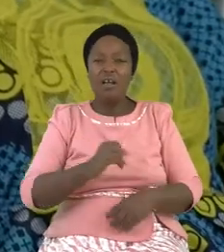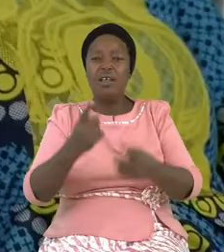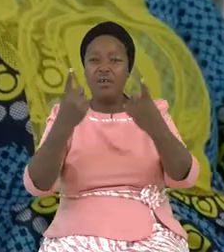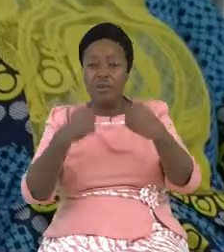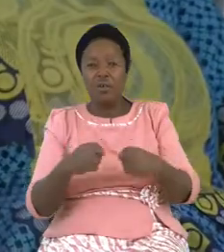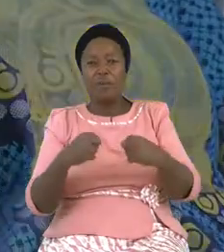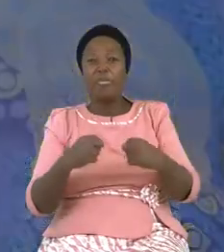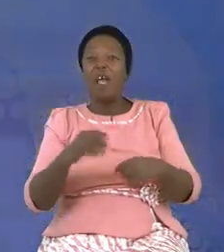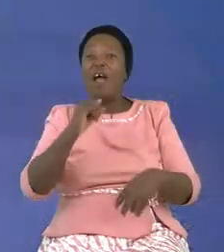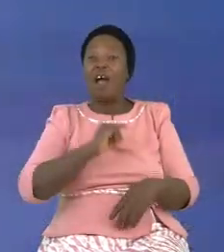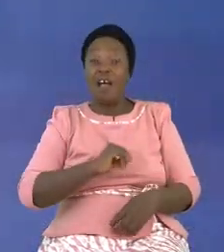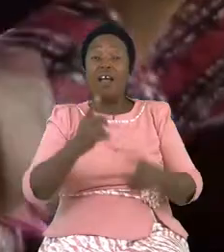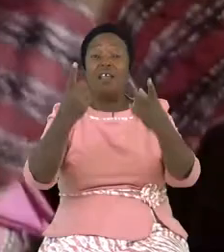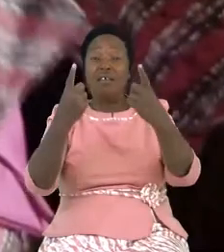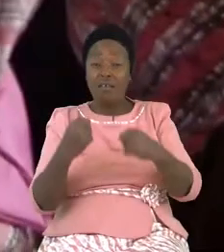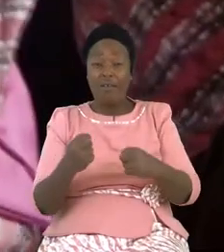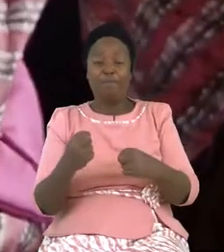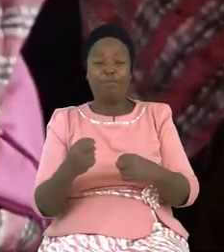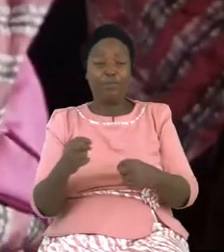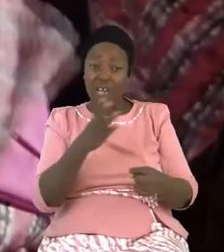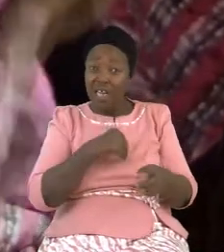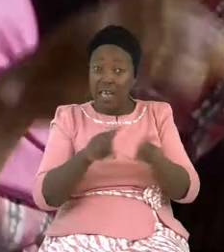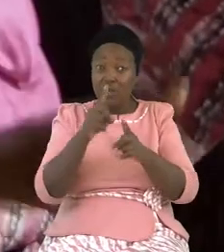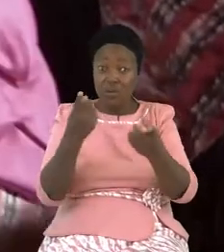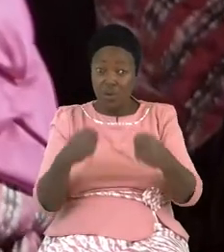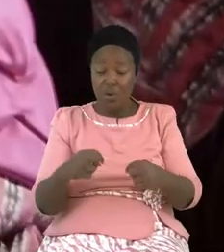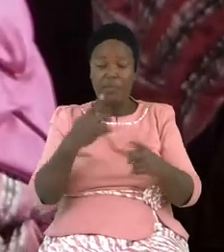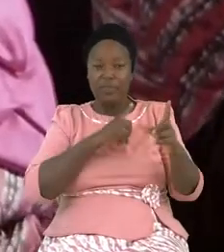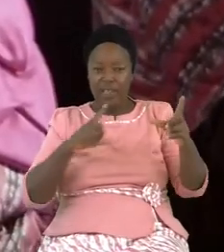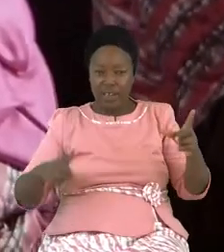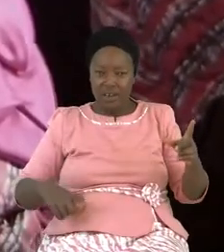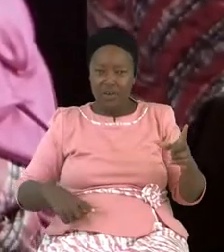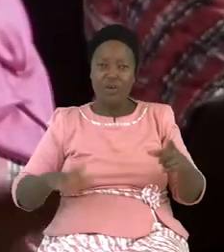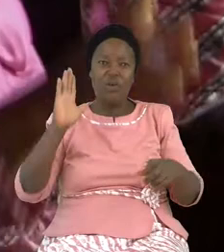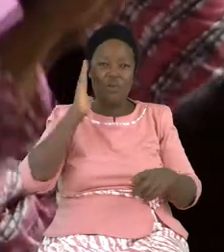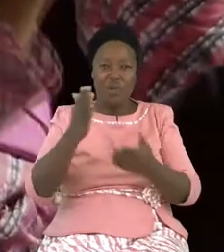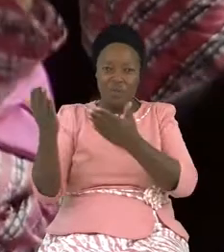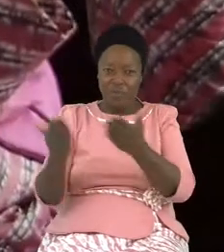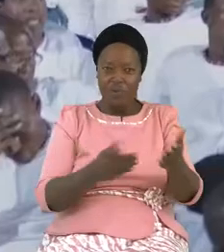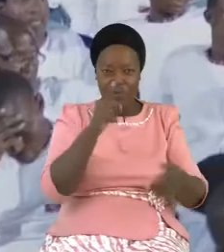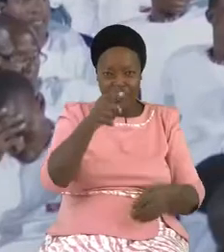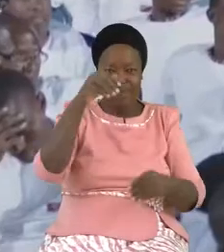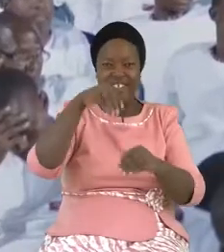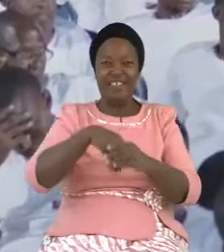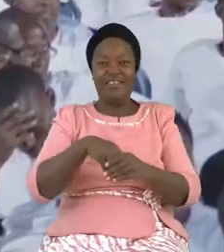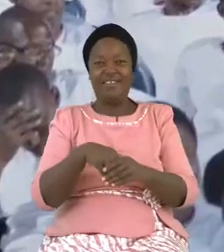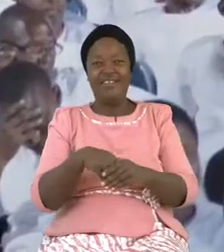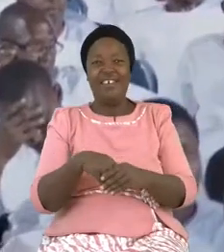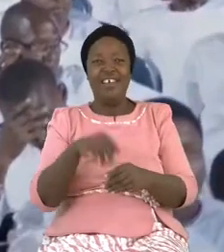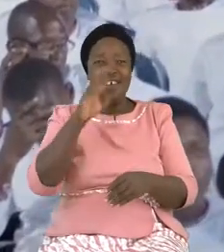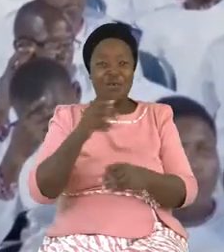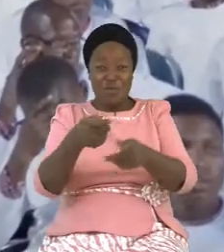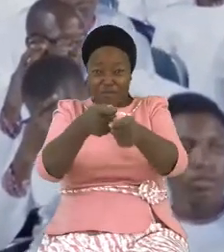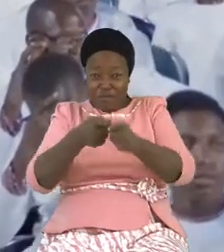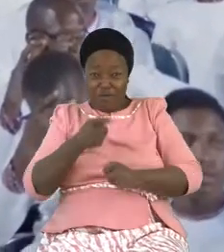I come. And as you come, the Lord will bring you in. He'll pull you in. He'll take